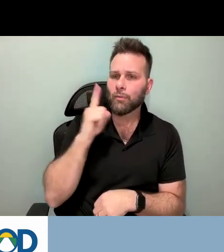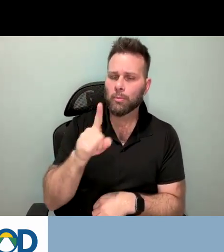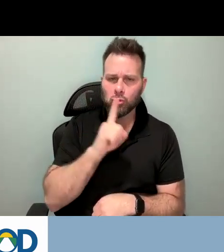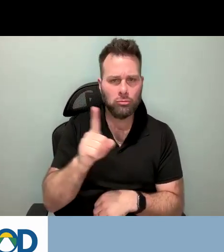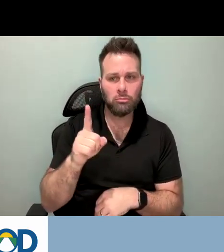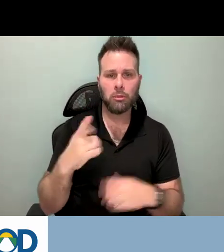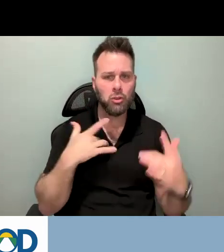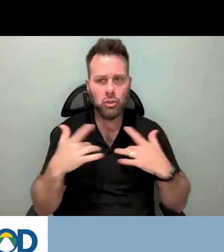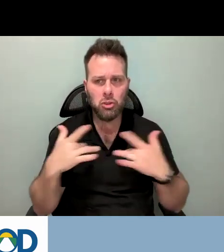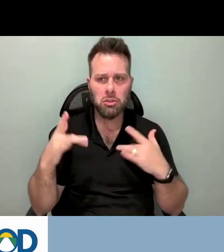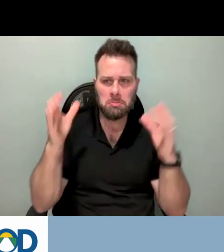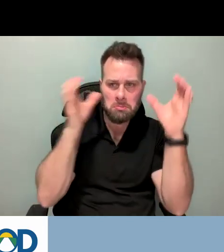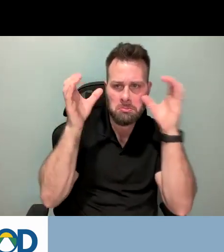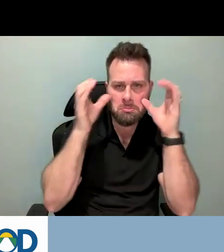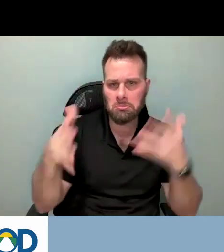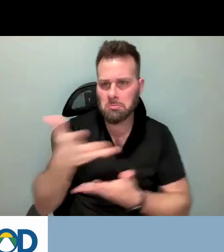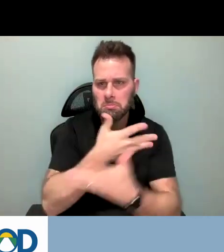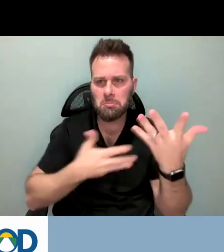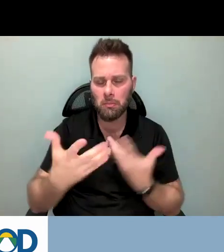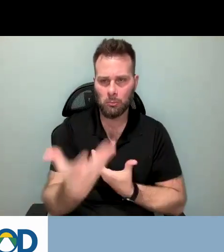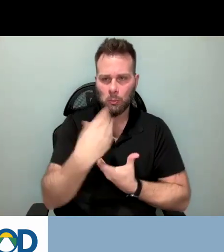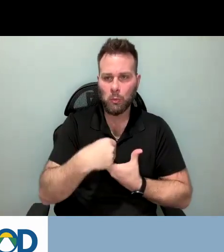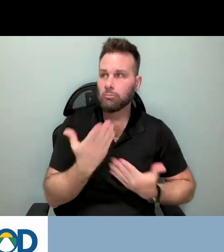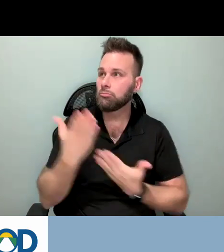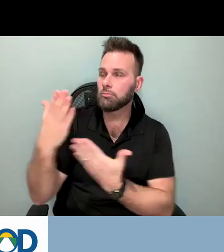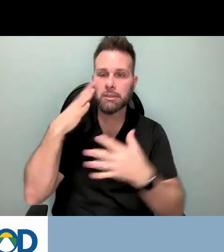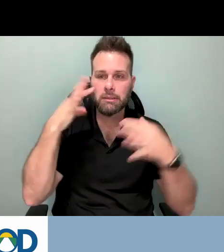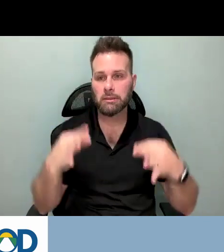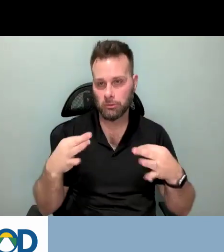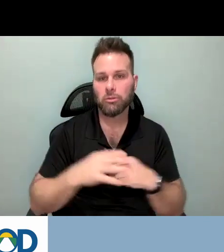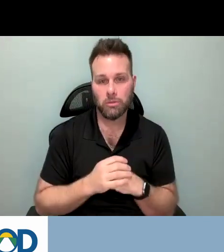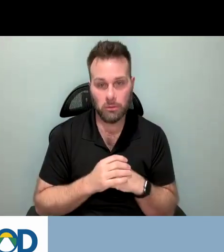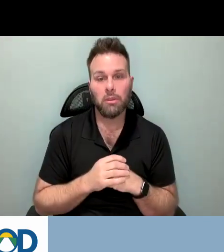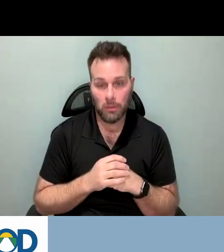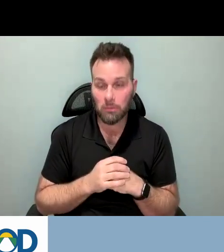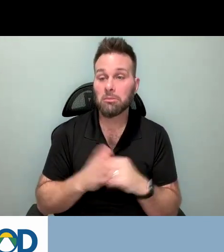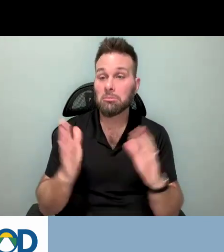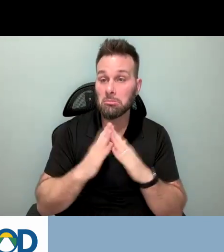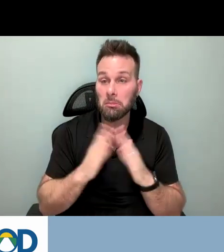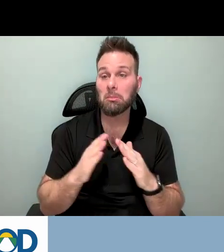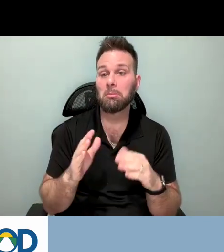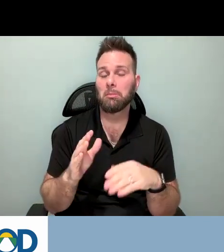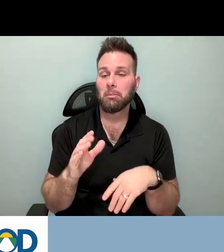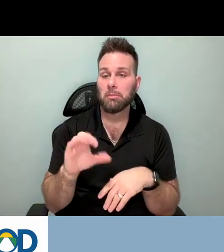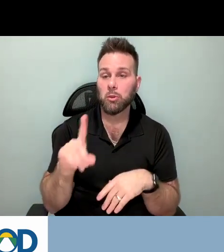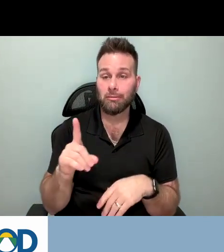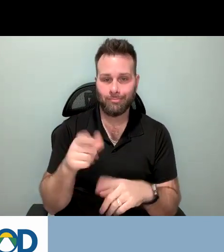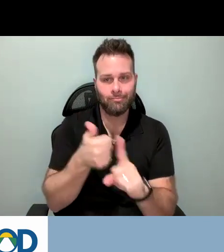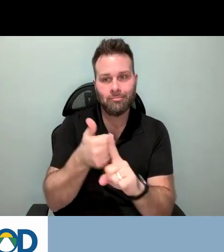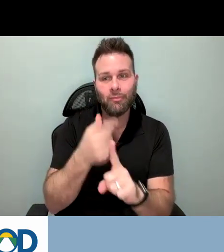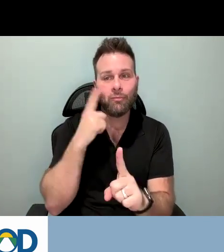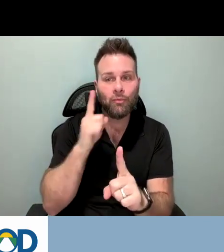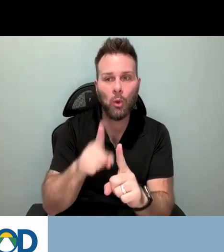integrated into the local decision-making process. Commissions on disabilities are municipal bodies that are dedicated